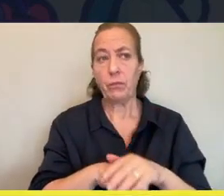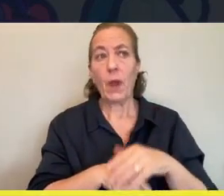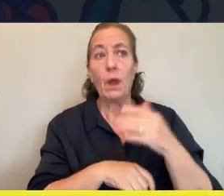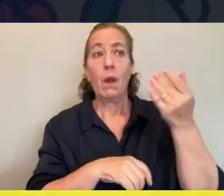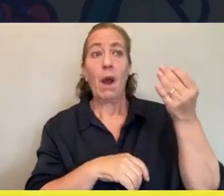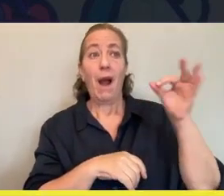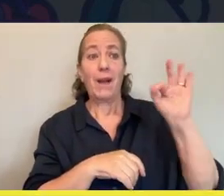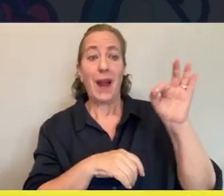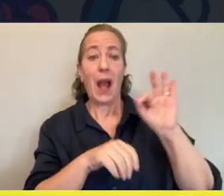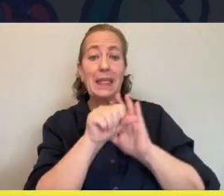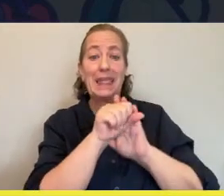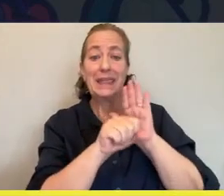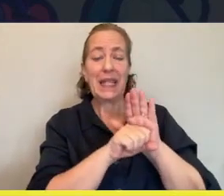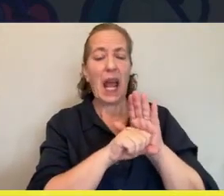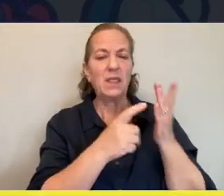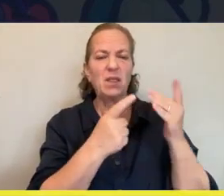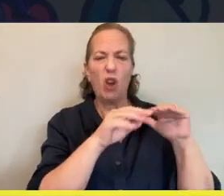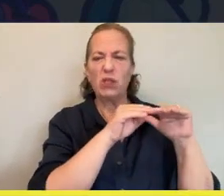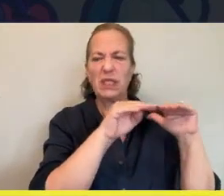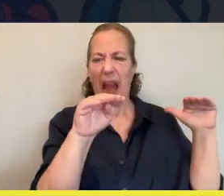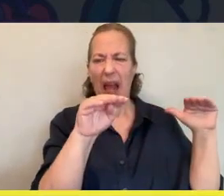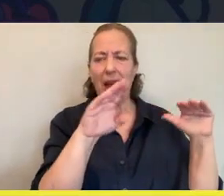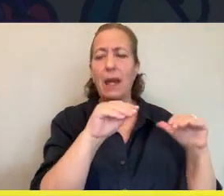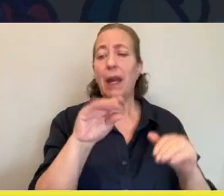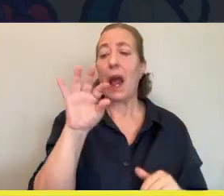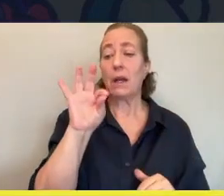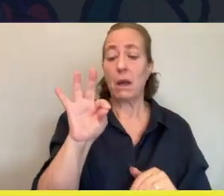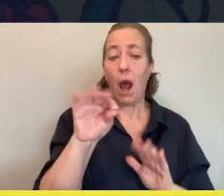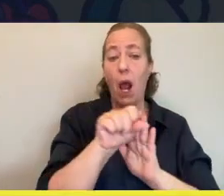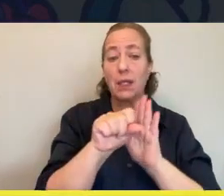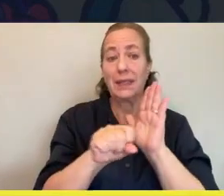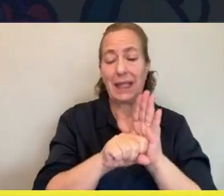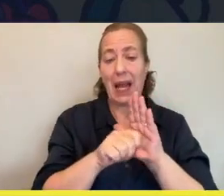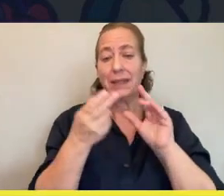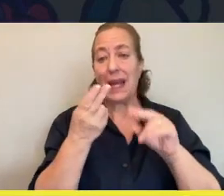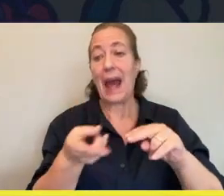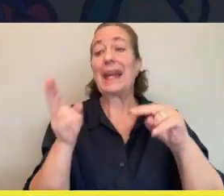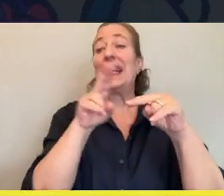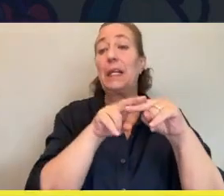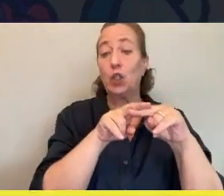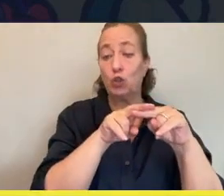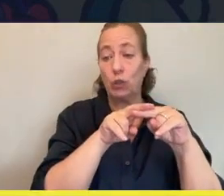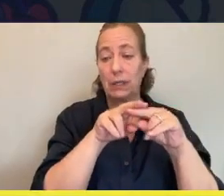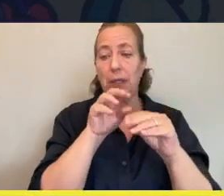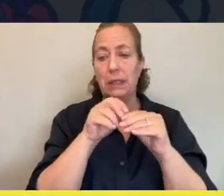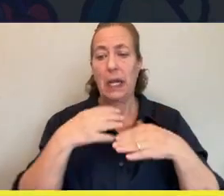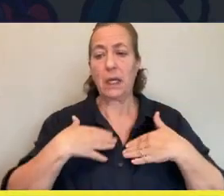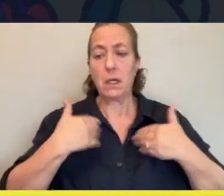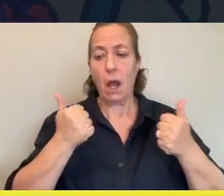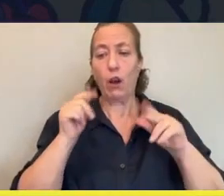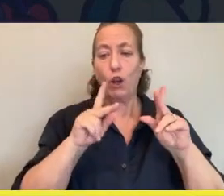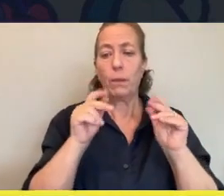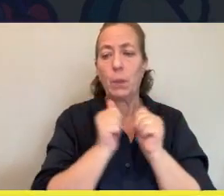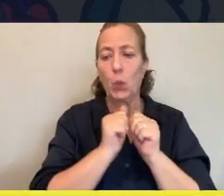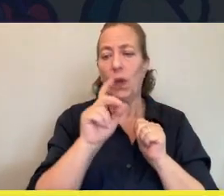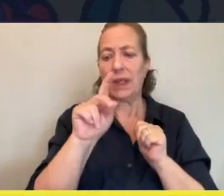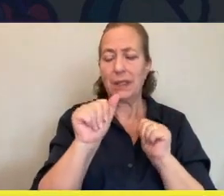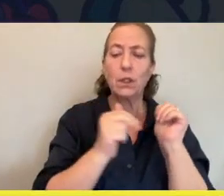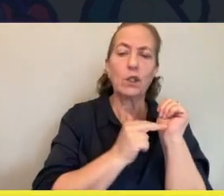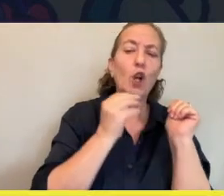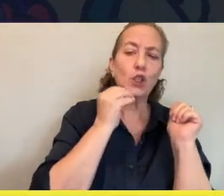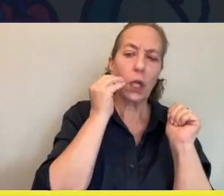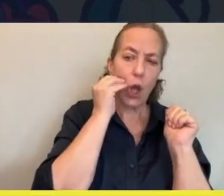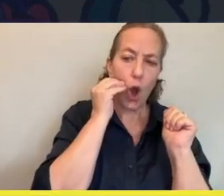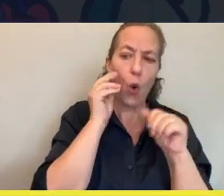largely stagnated, and 9 states had actually had increases in younger people with disabilities nursing home use that was greater